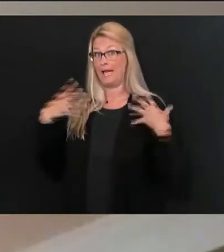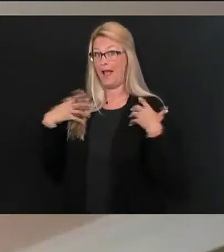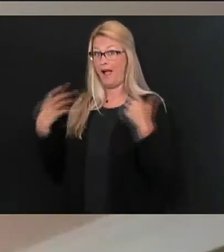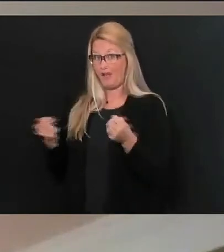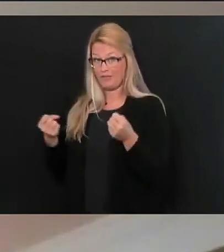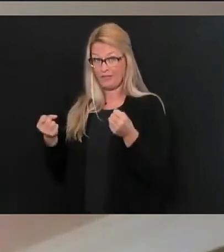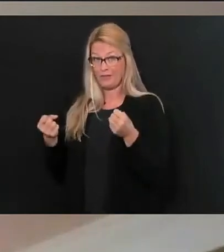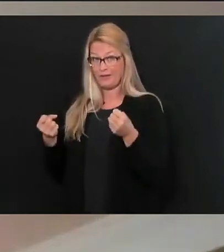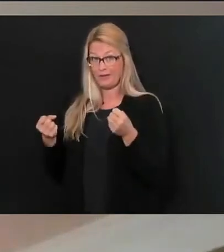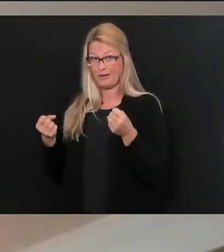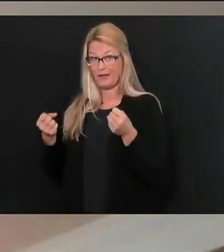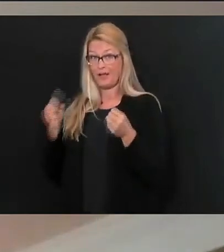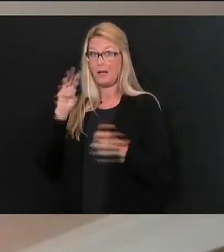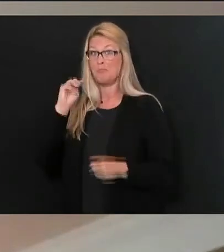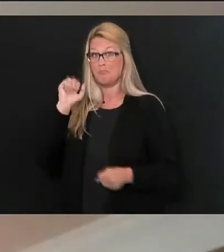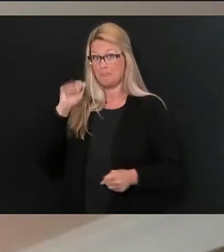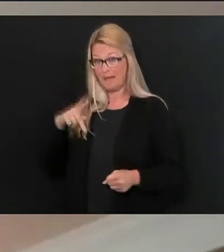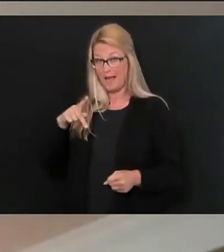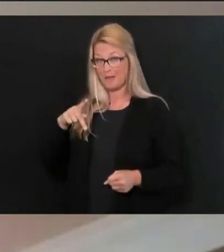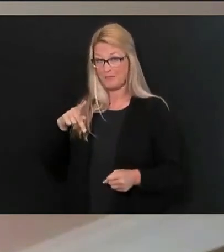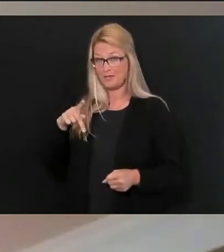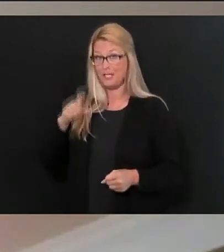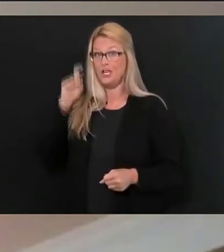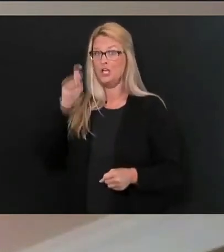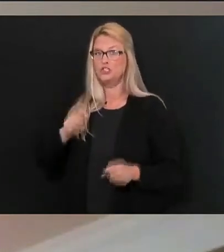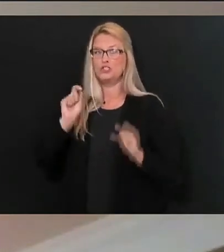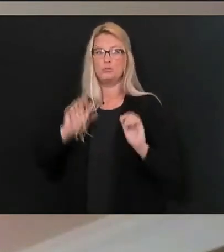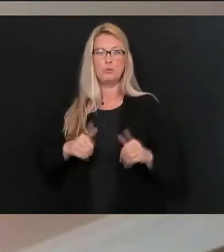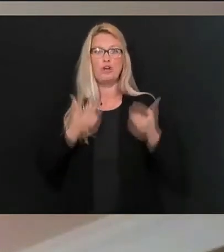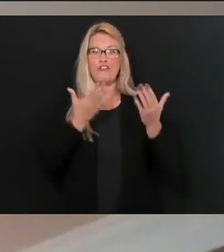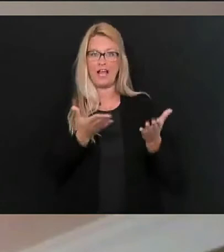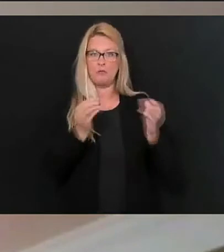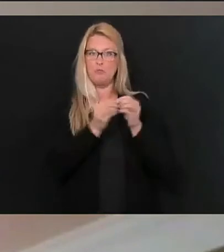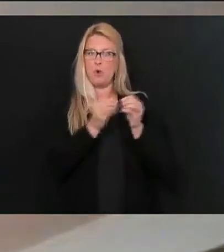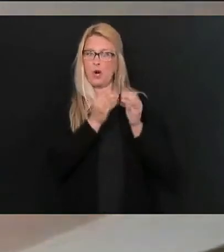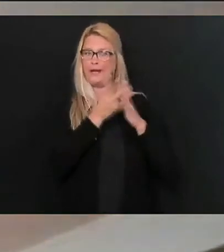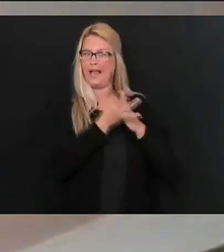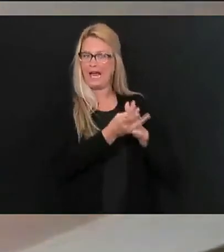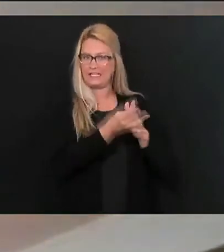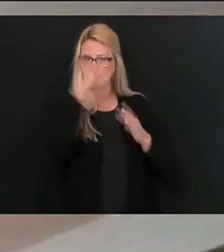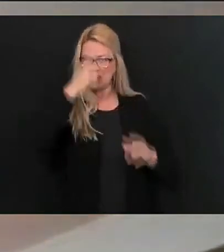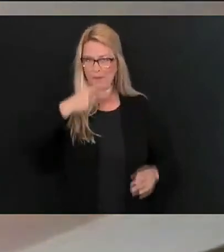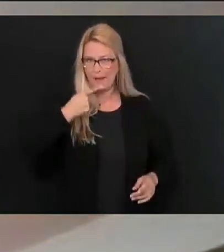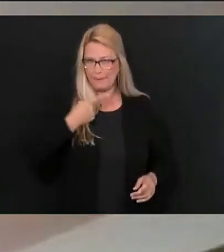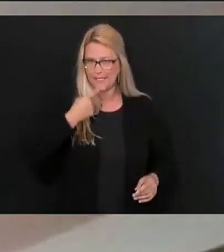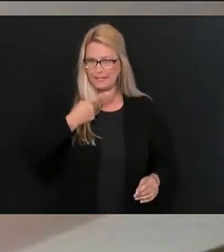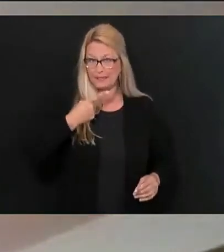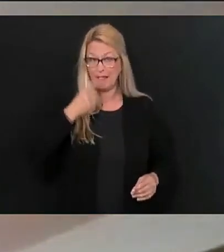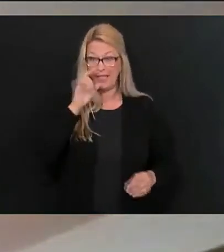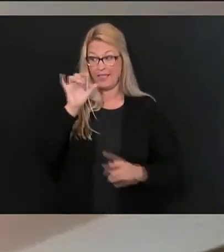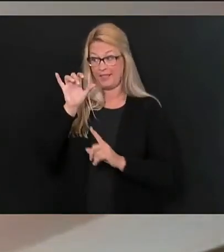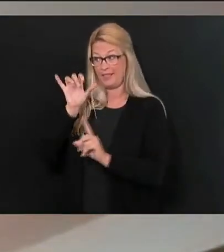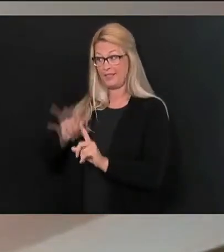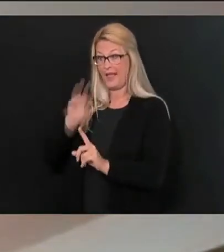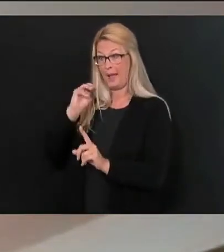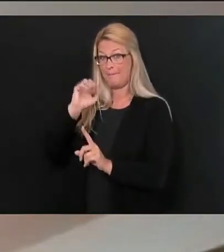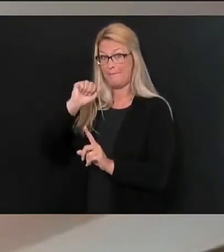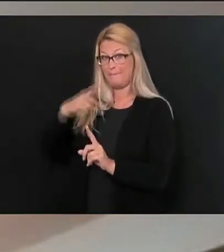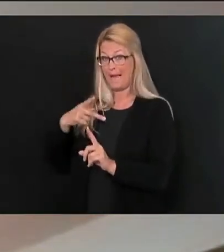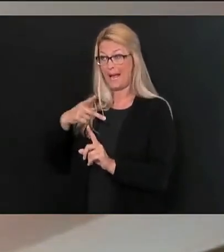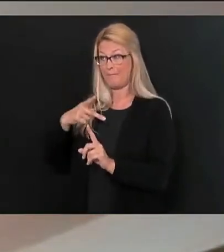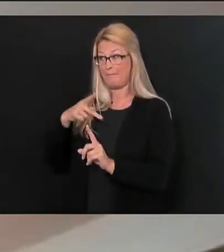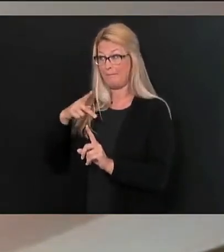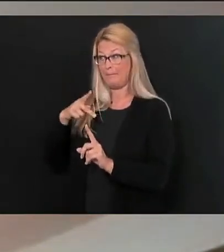that it should provide further guidance for the public. If the map is a public health map, then how should